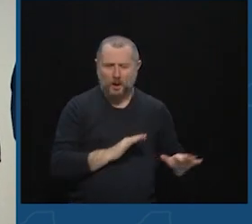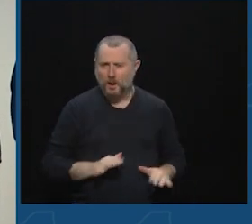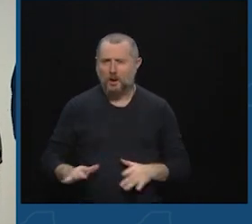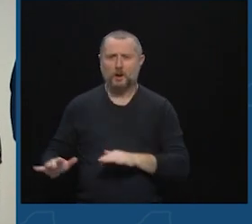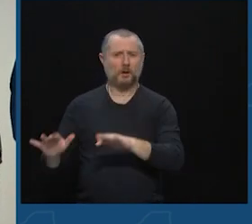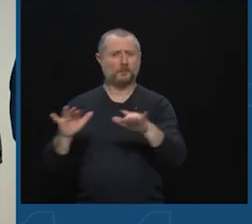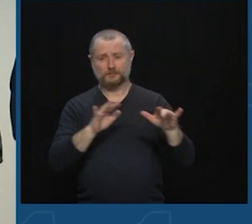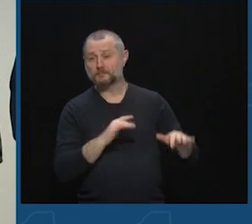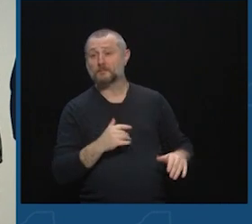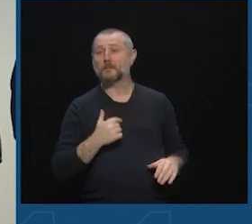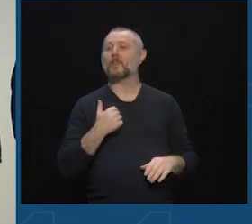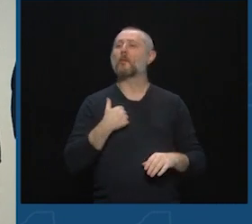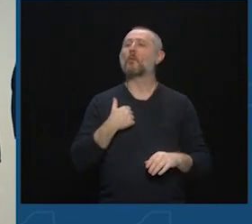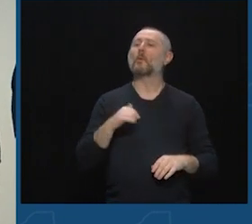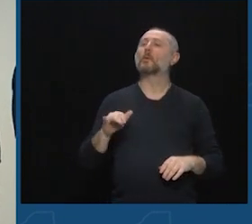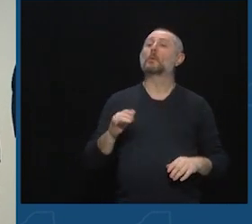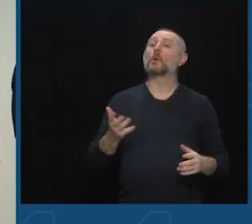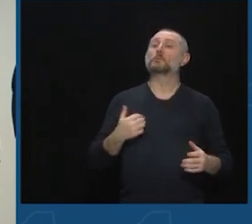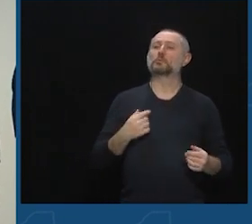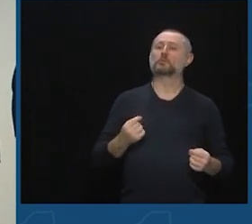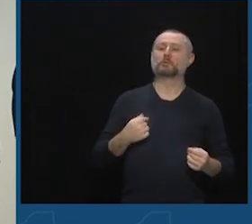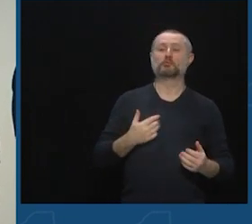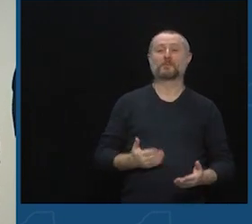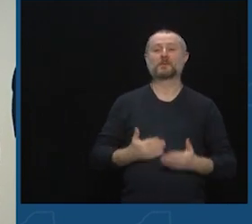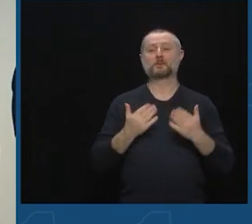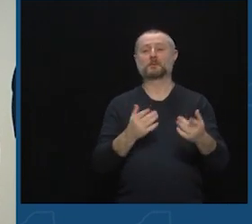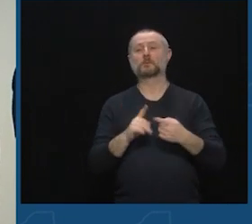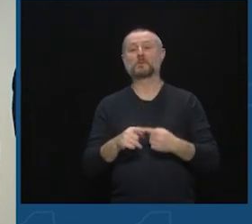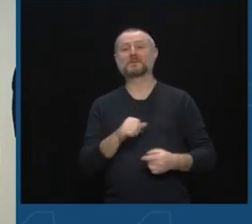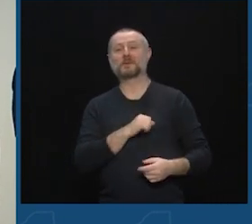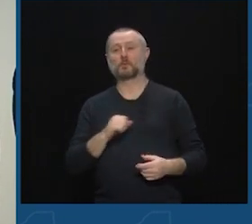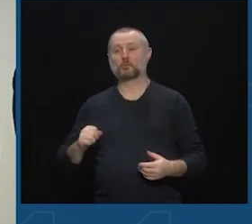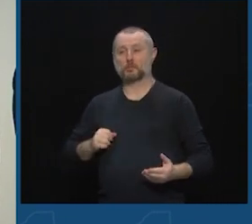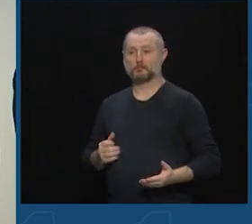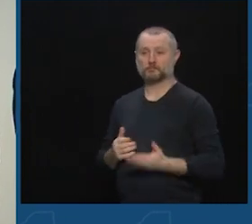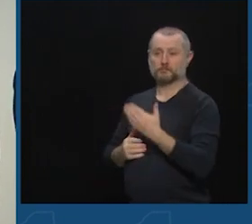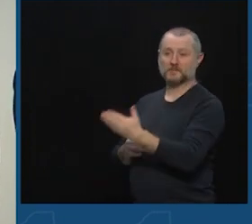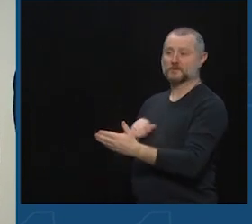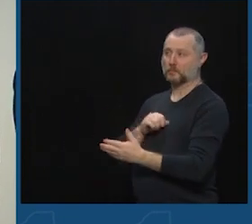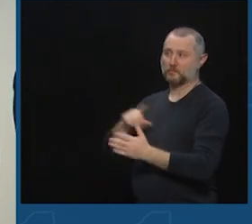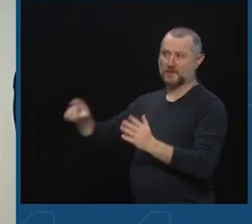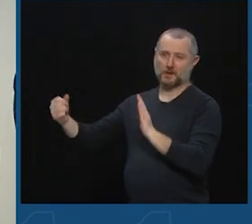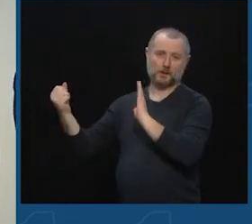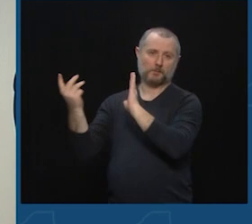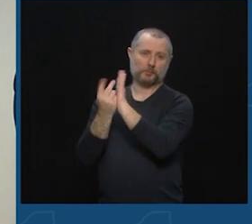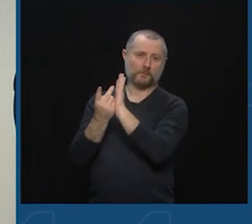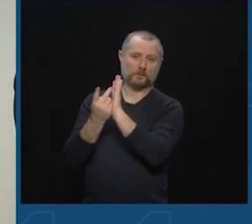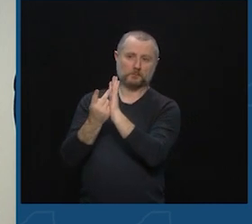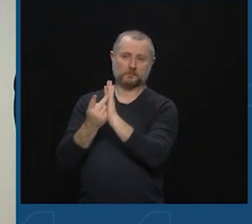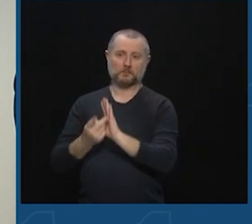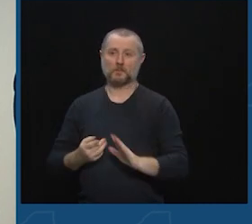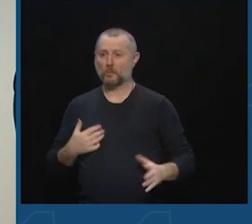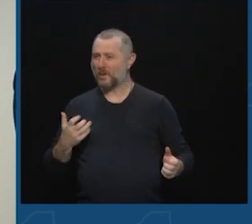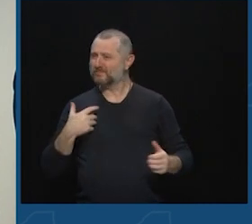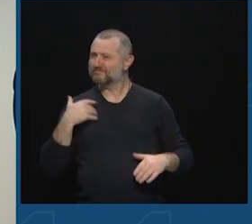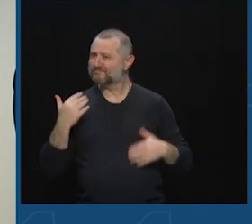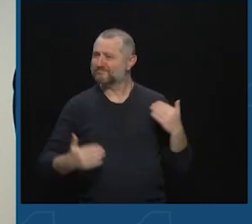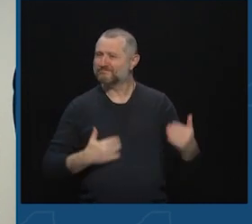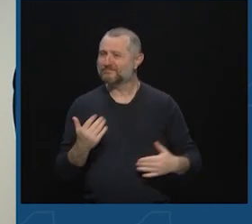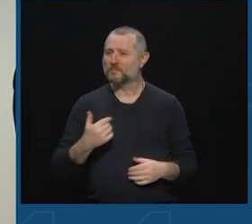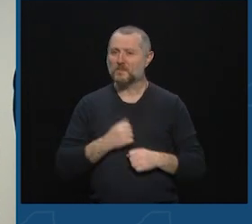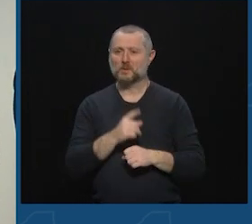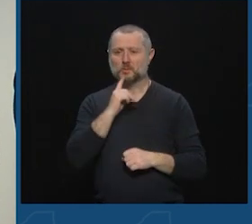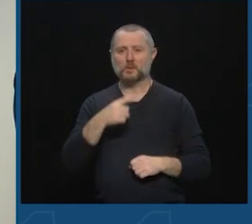make a recommendation to the Senate. So the Senate has to approve this, but I know that we want to get this settled. We want to make sure that there is